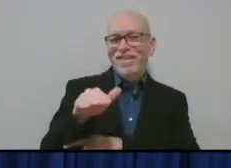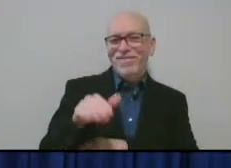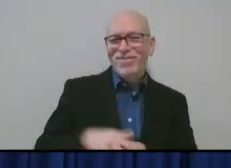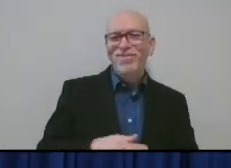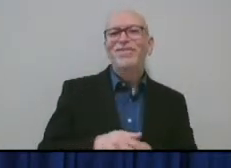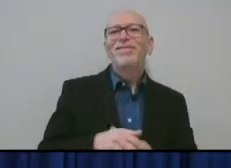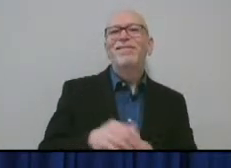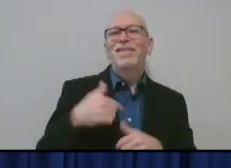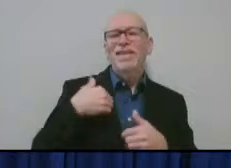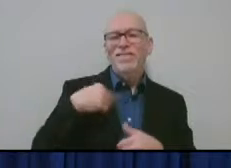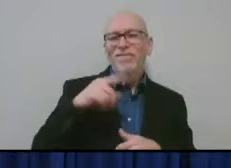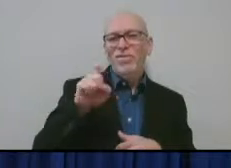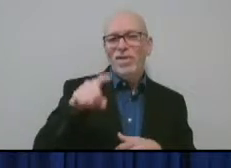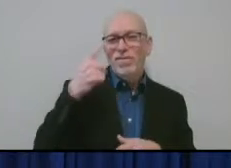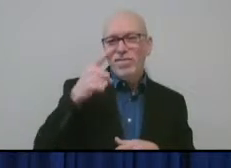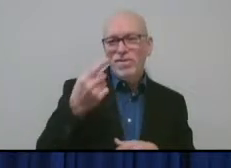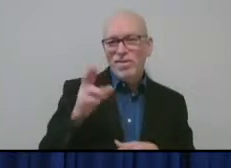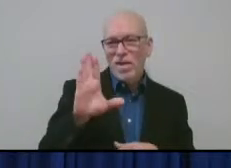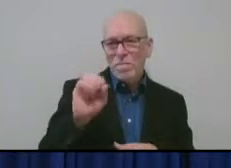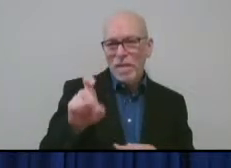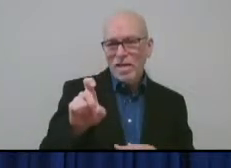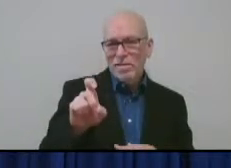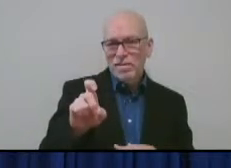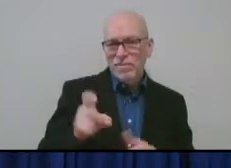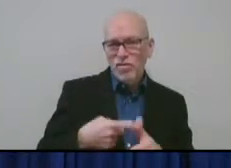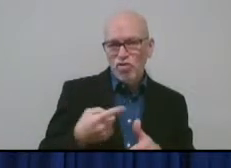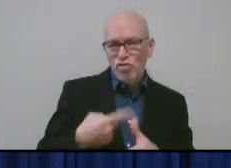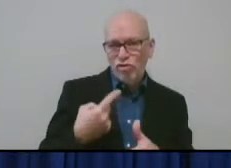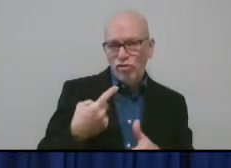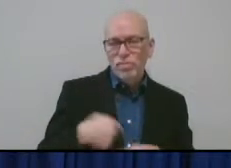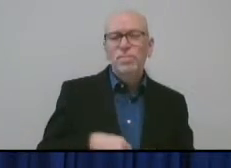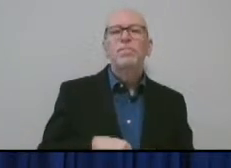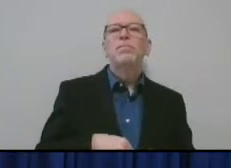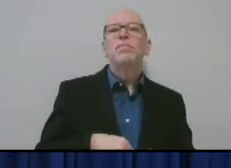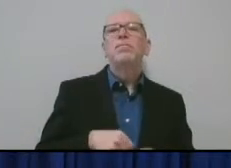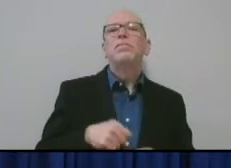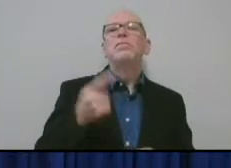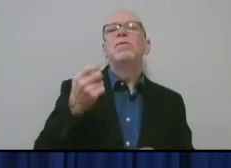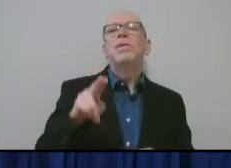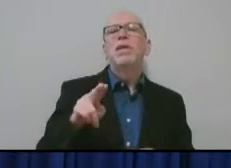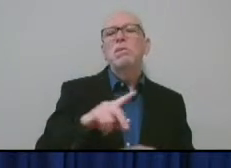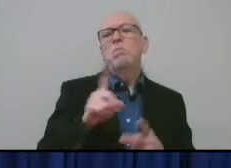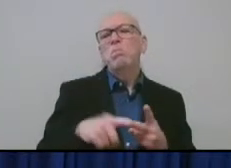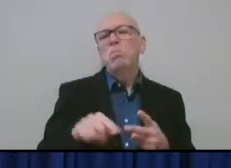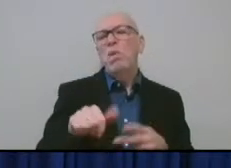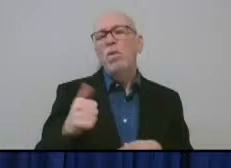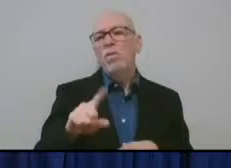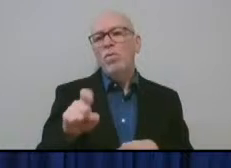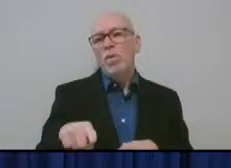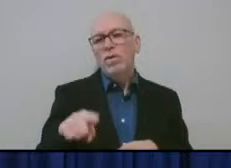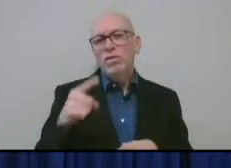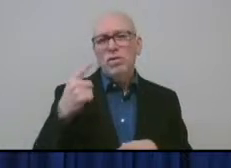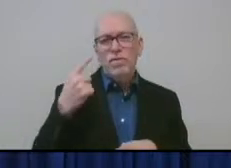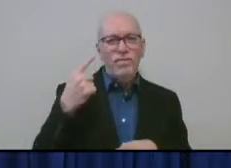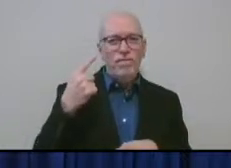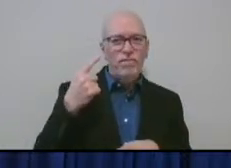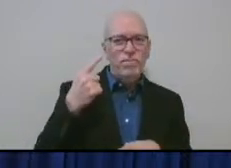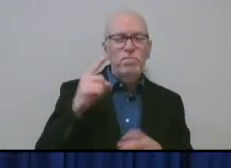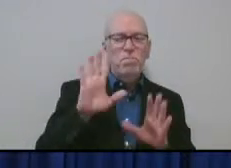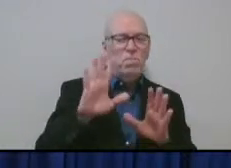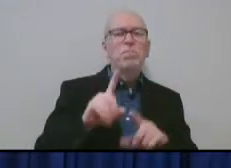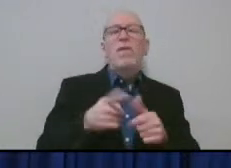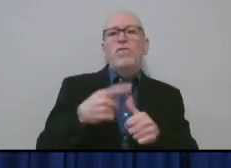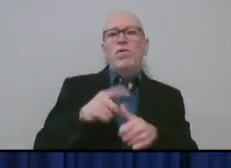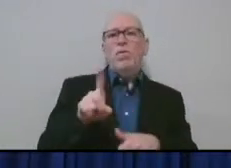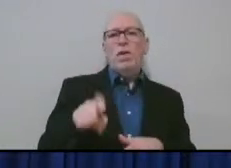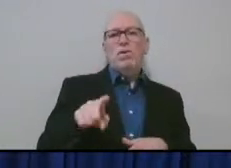do have a question for Dr. Fox, first off, and then I'll have another question. But my first question